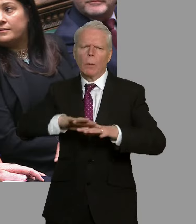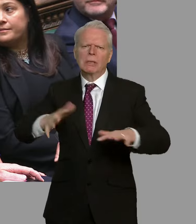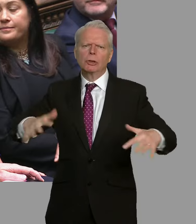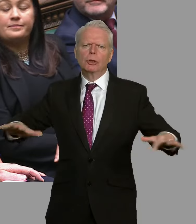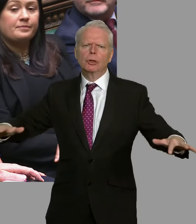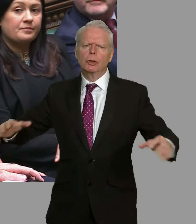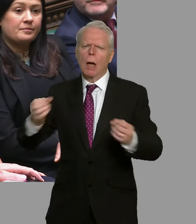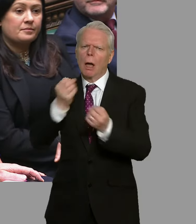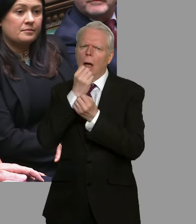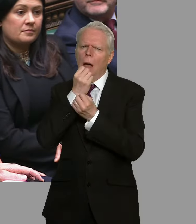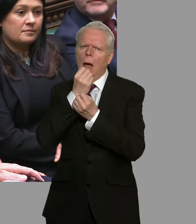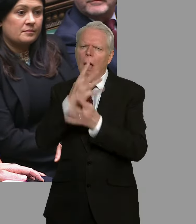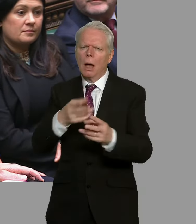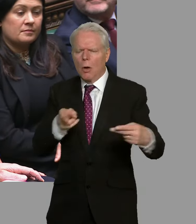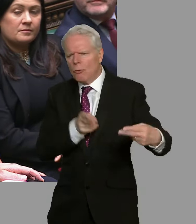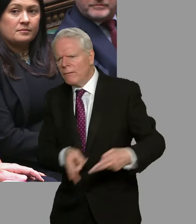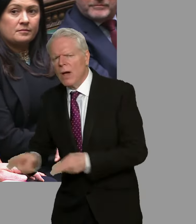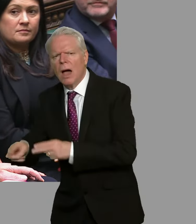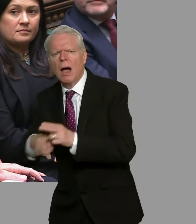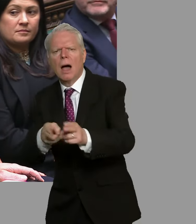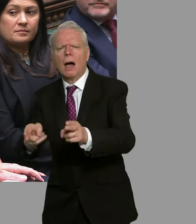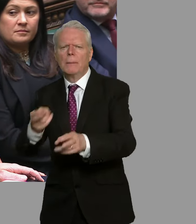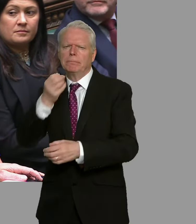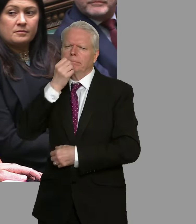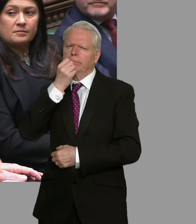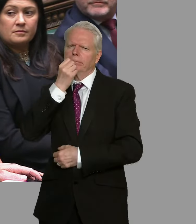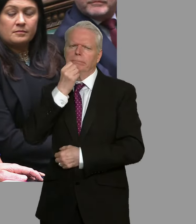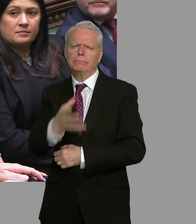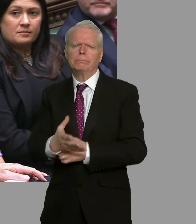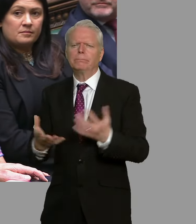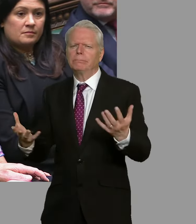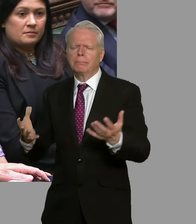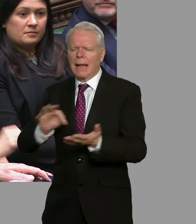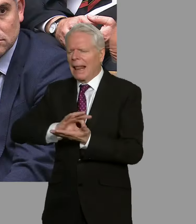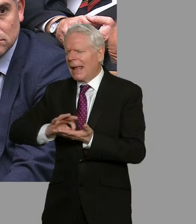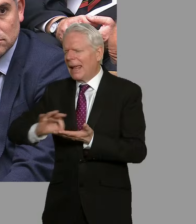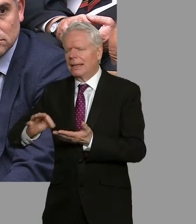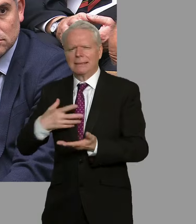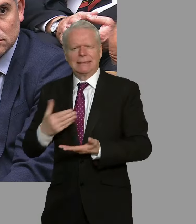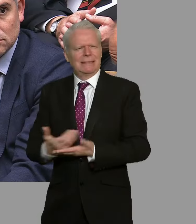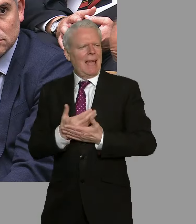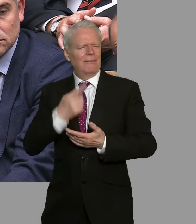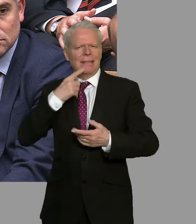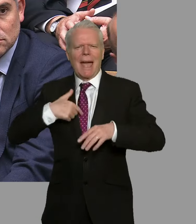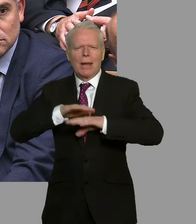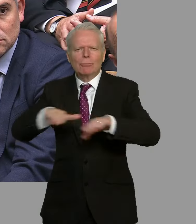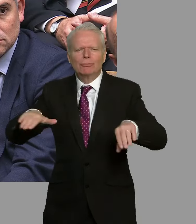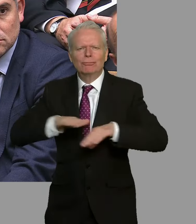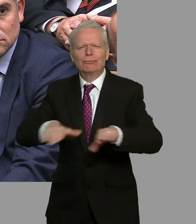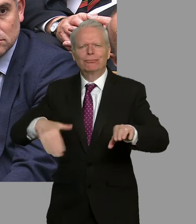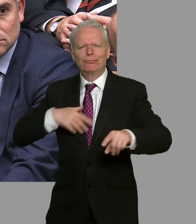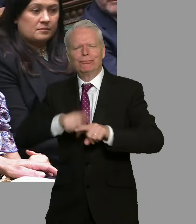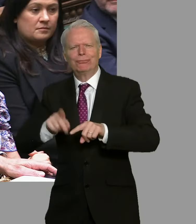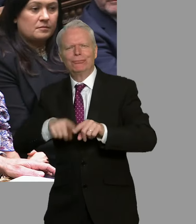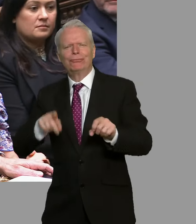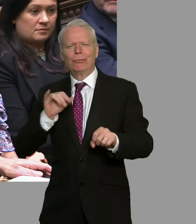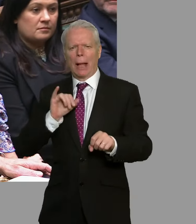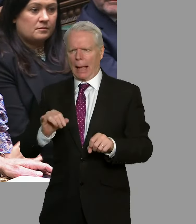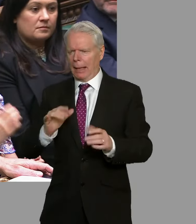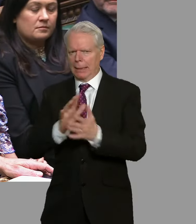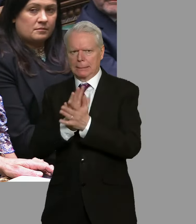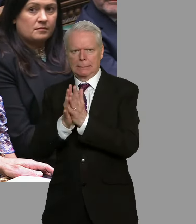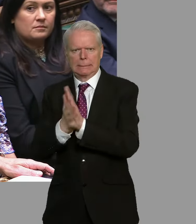of failure by the party opposite, we're acting through our plan for change through new powers to tackle pollution, including banning bonuses, jail